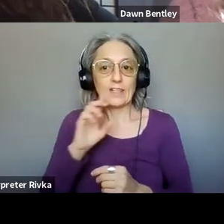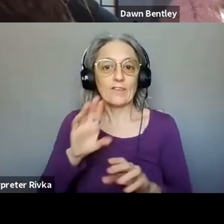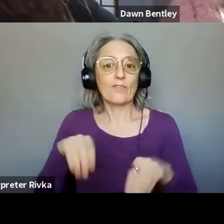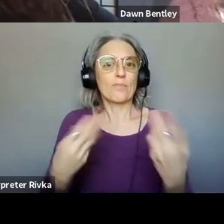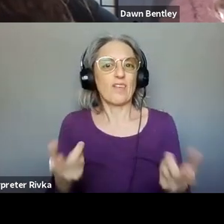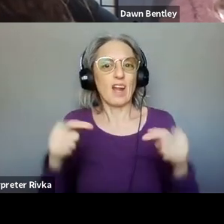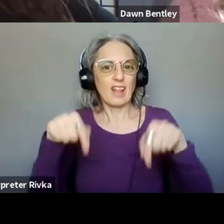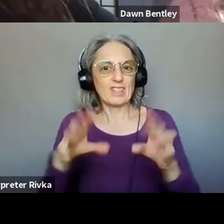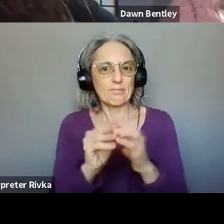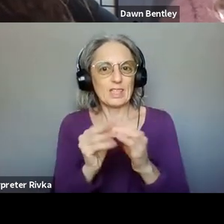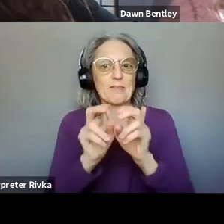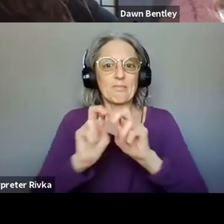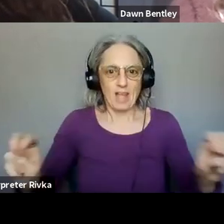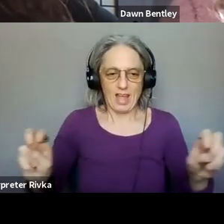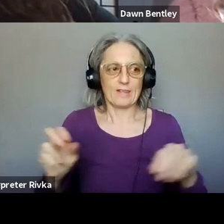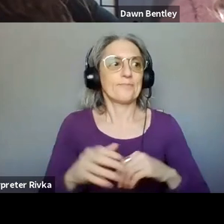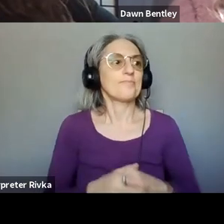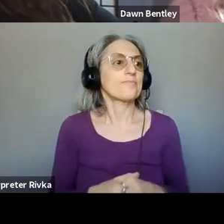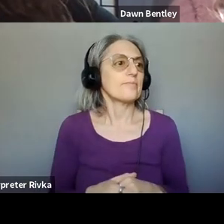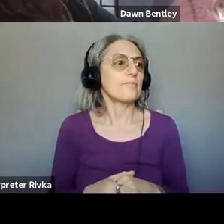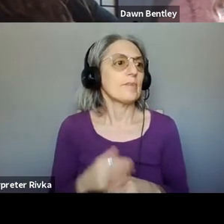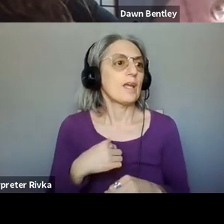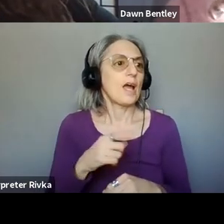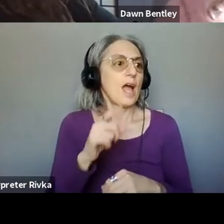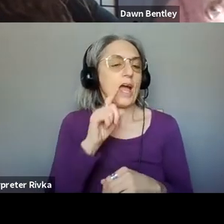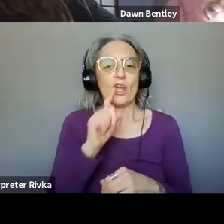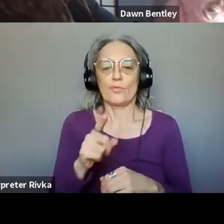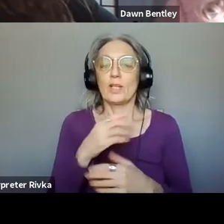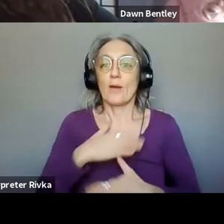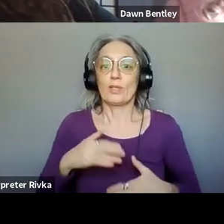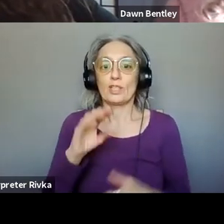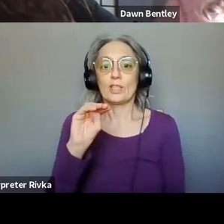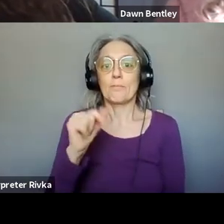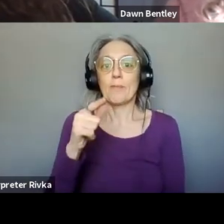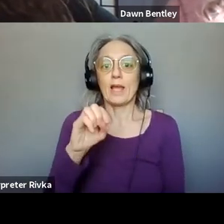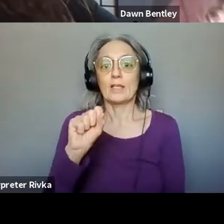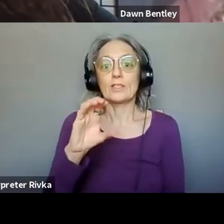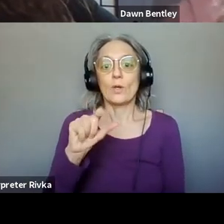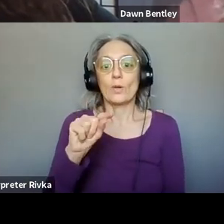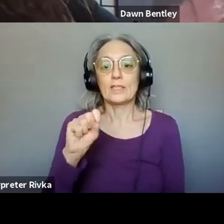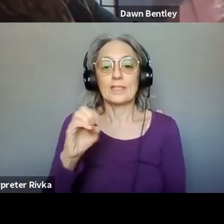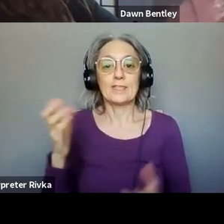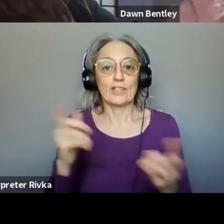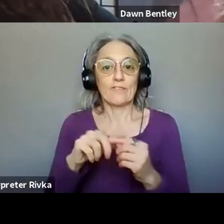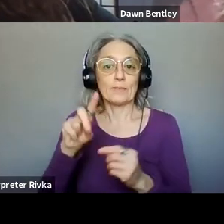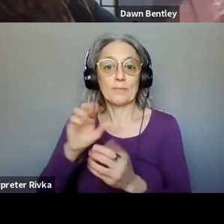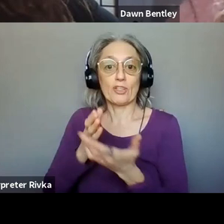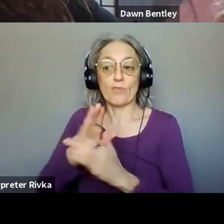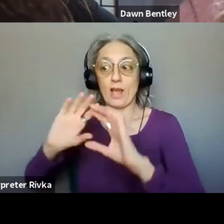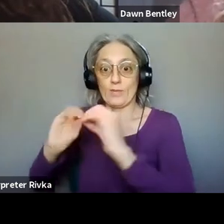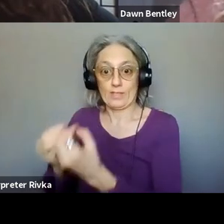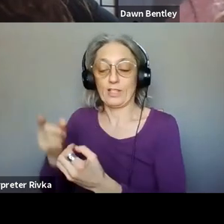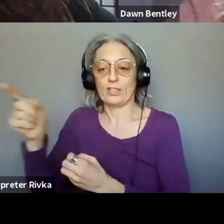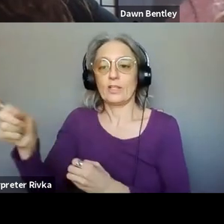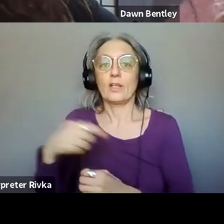And I really appreciate Maggie Scotis being here from Disability Rights. We spoke the other day. She does